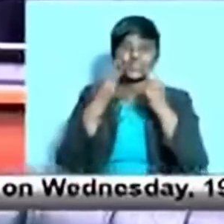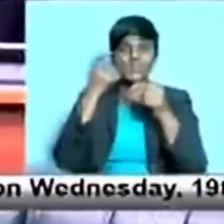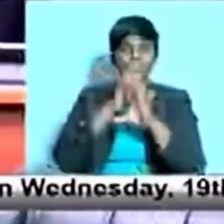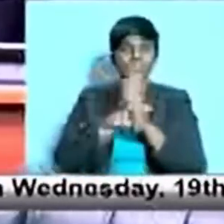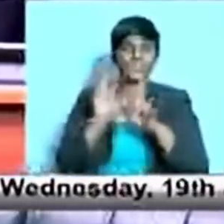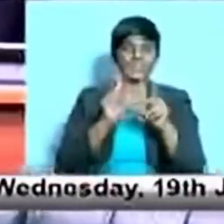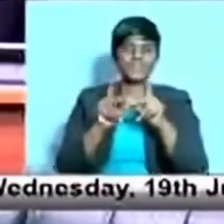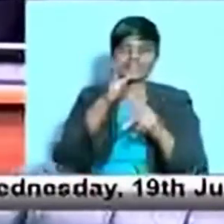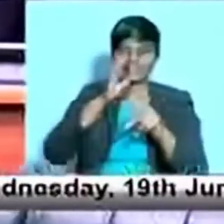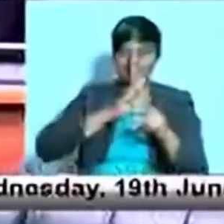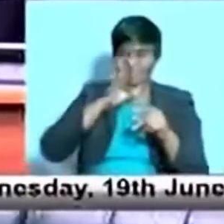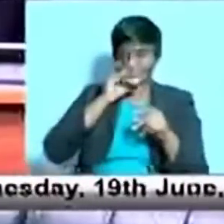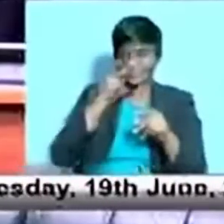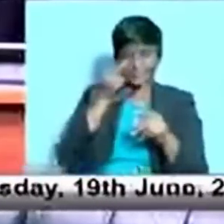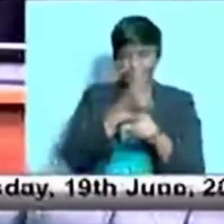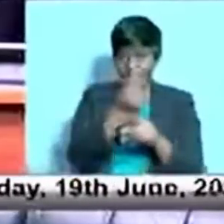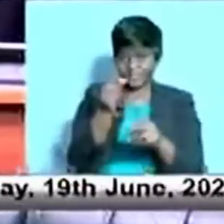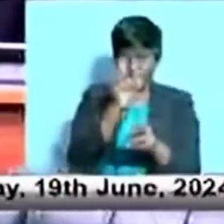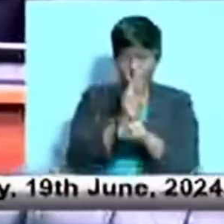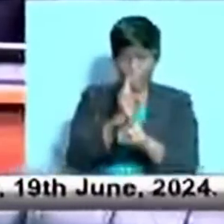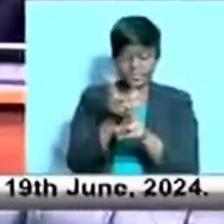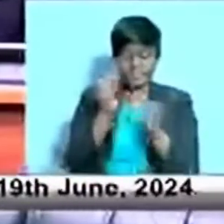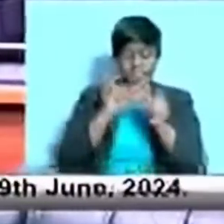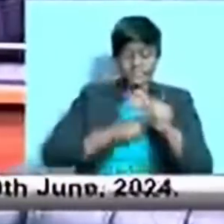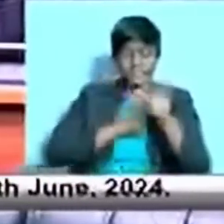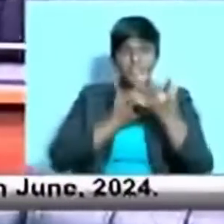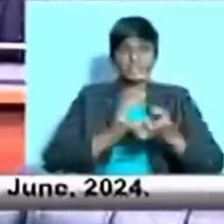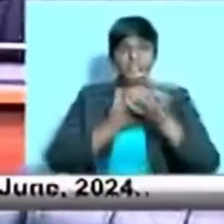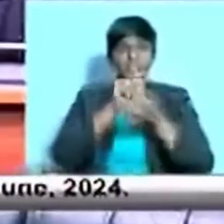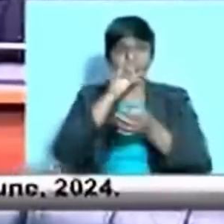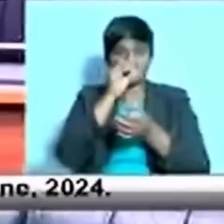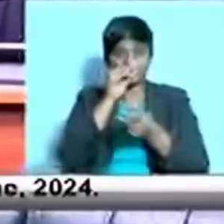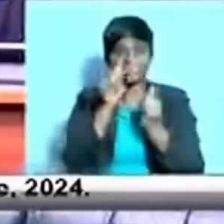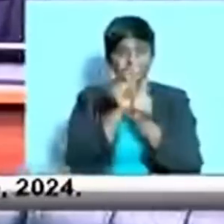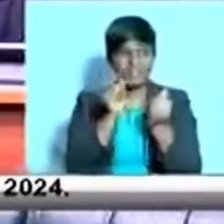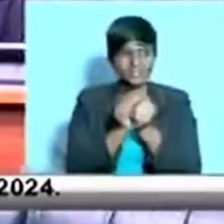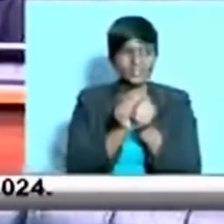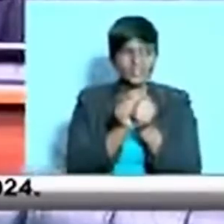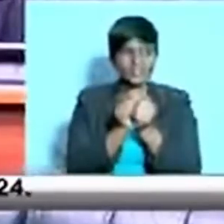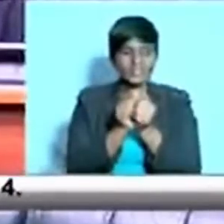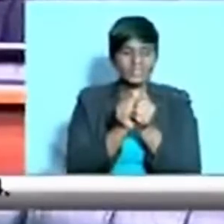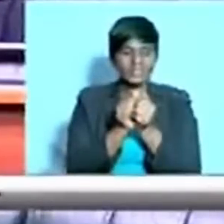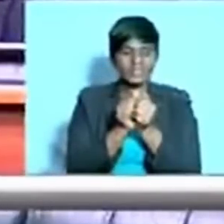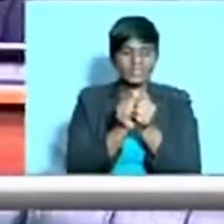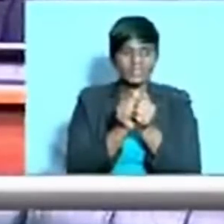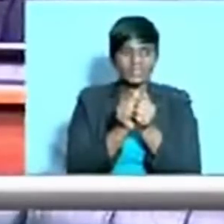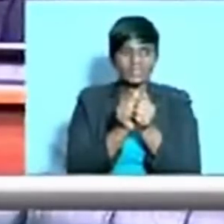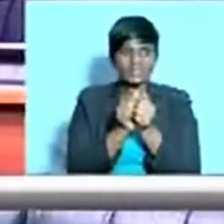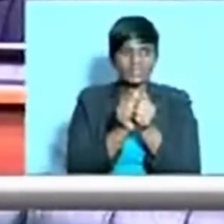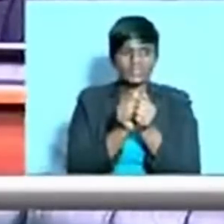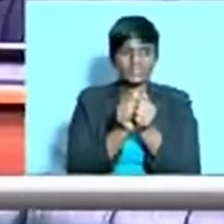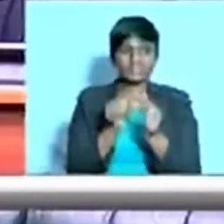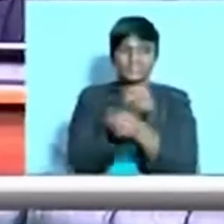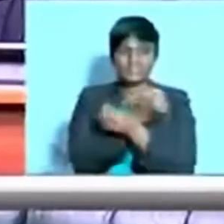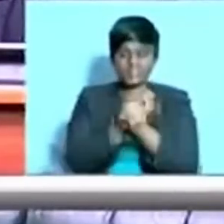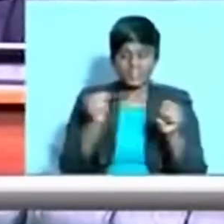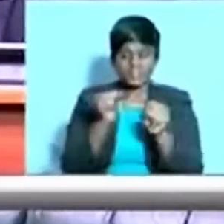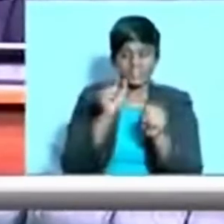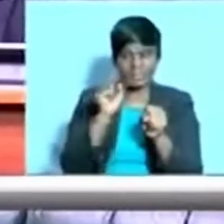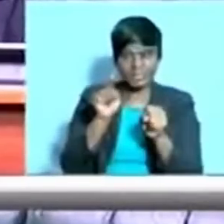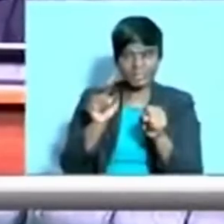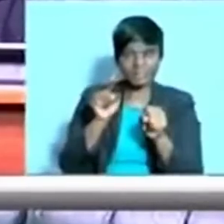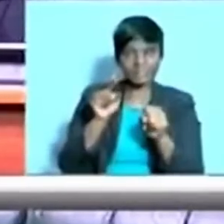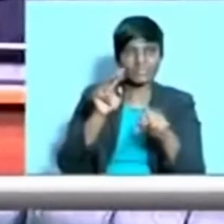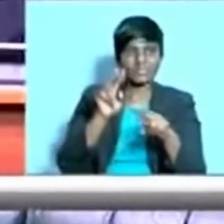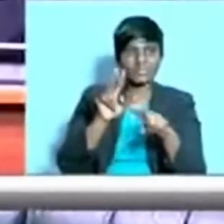Madam Speaker, it's out of those rights that when we speak about the resolution of